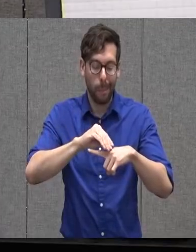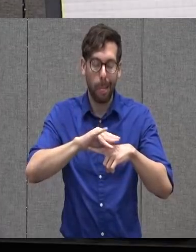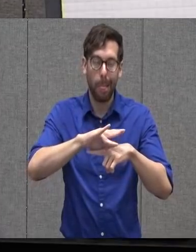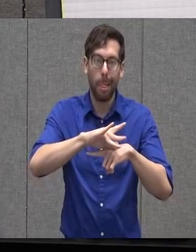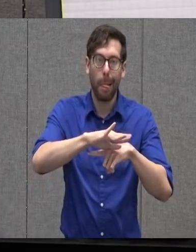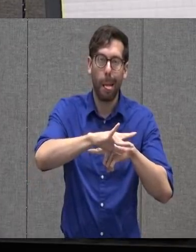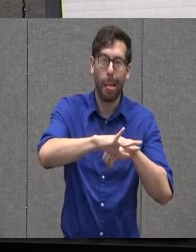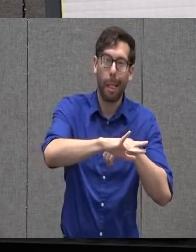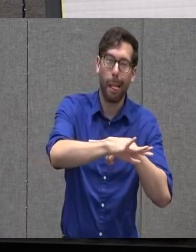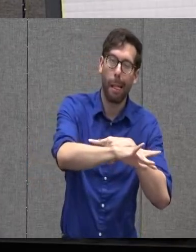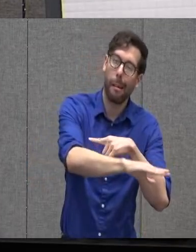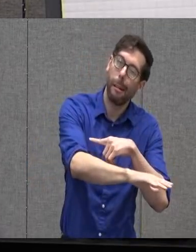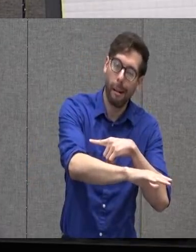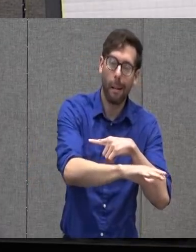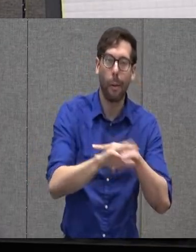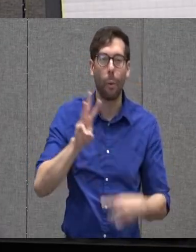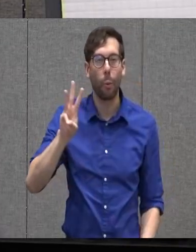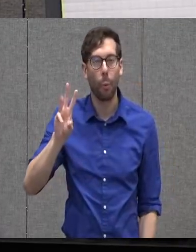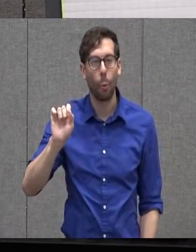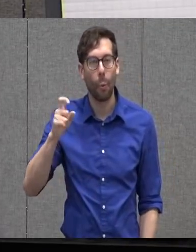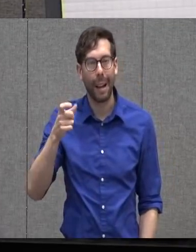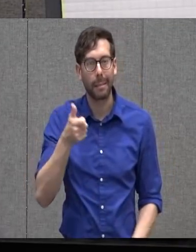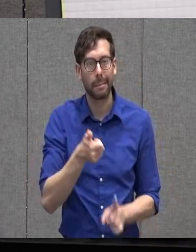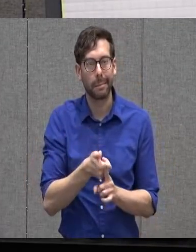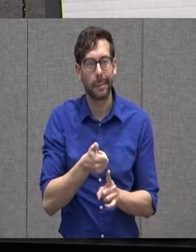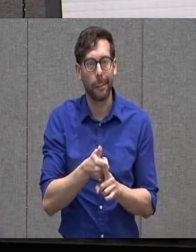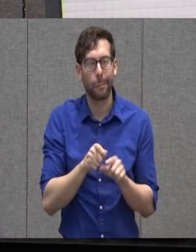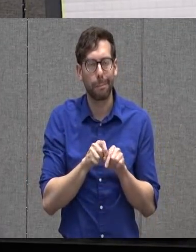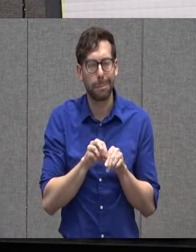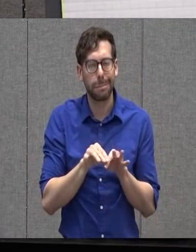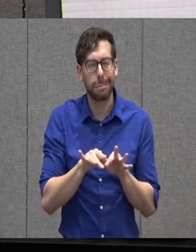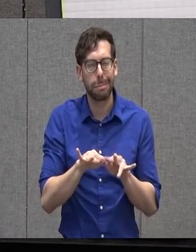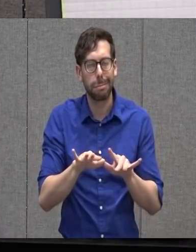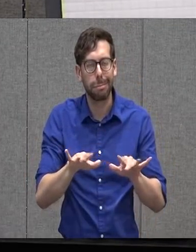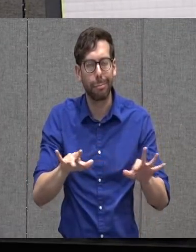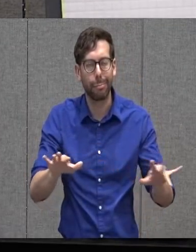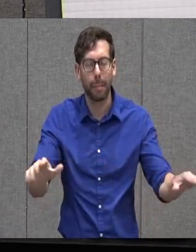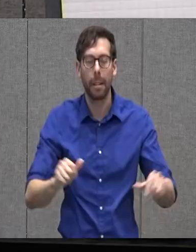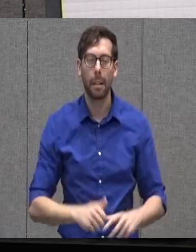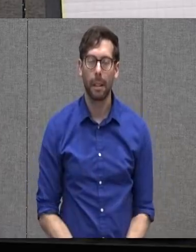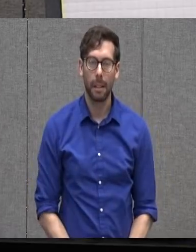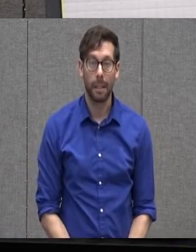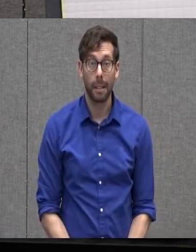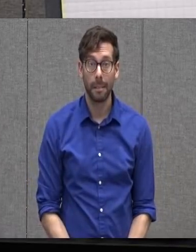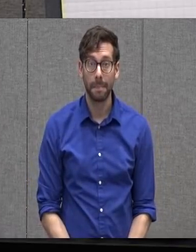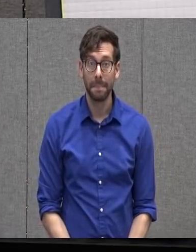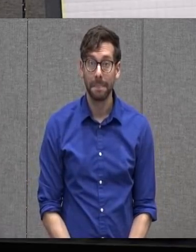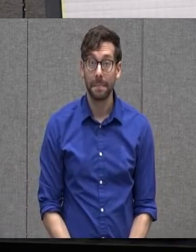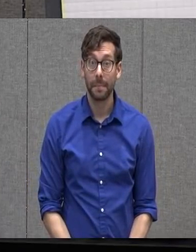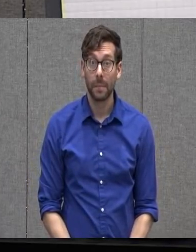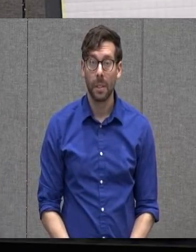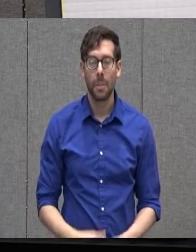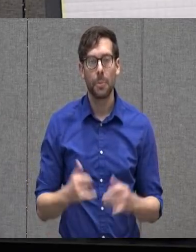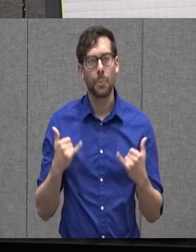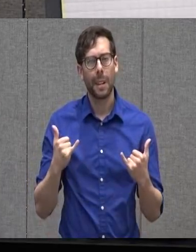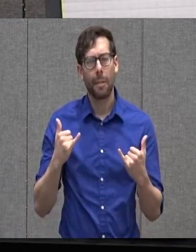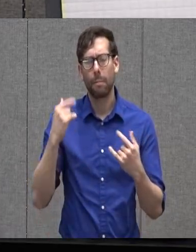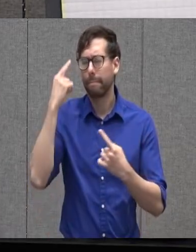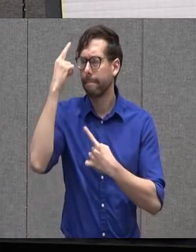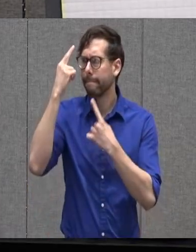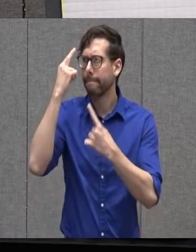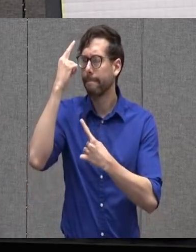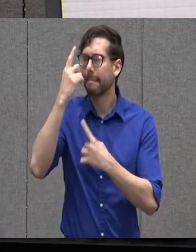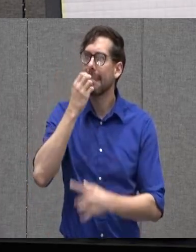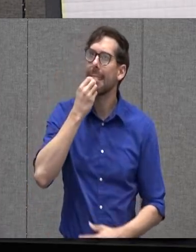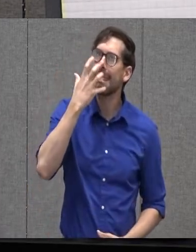It's melted. The wax has melted out. As we're thinking about heat and matter,